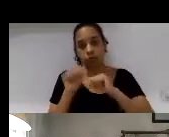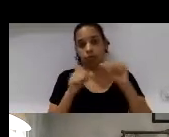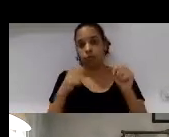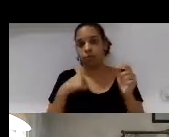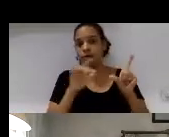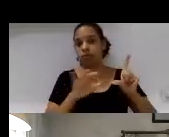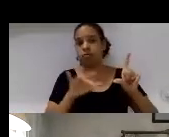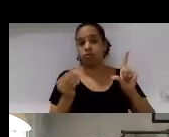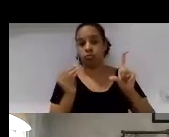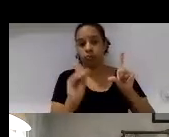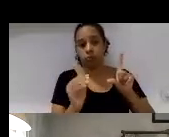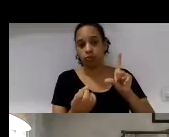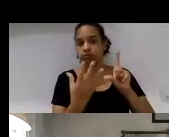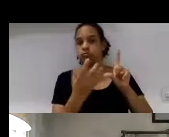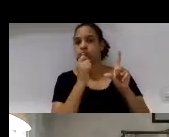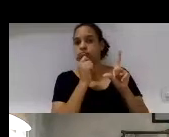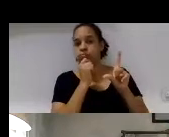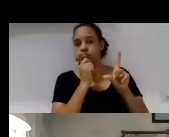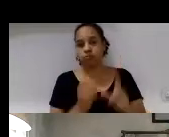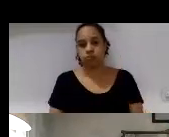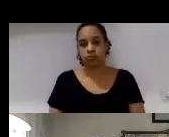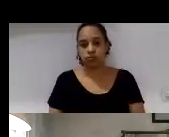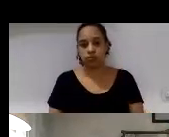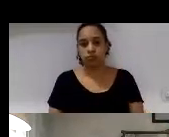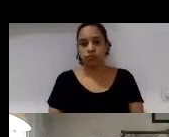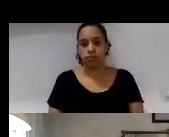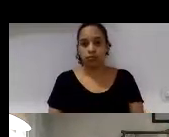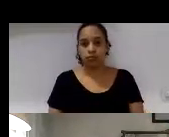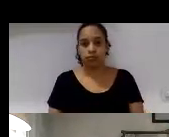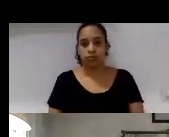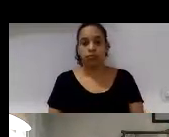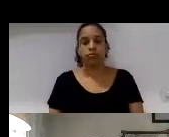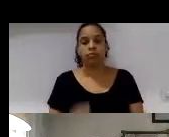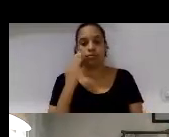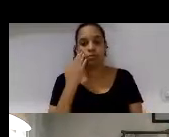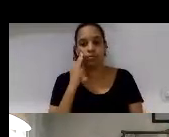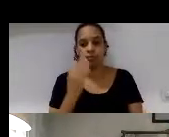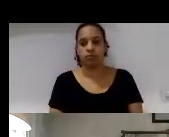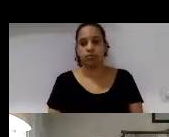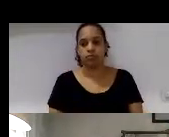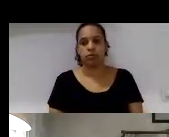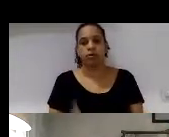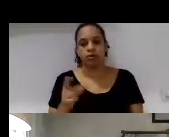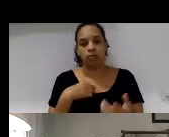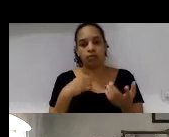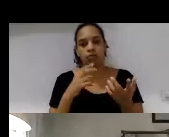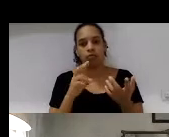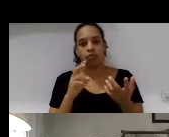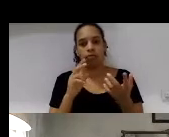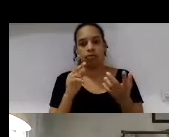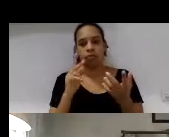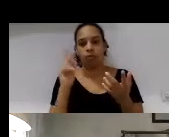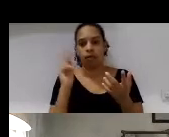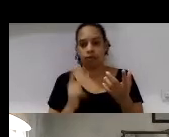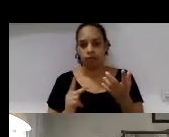Let me repeat then. We search back and forth in history to discover in clearest outline the concrete